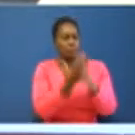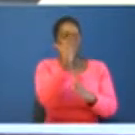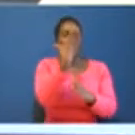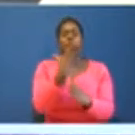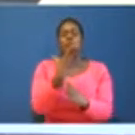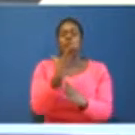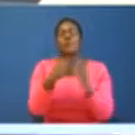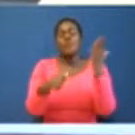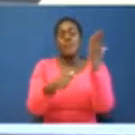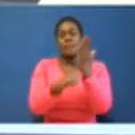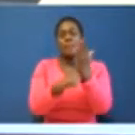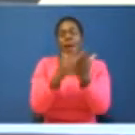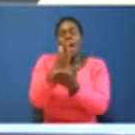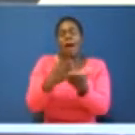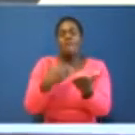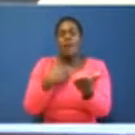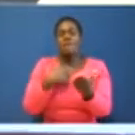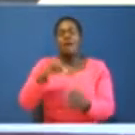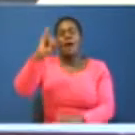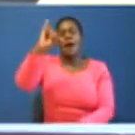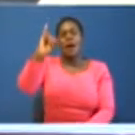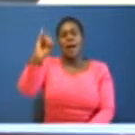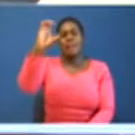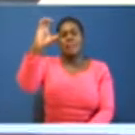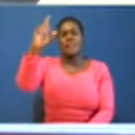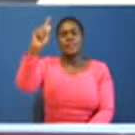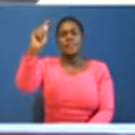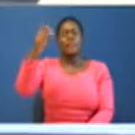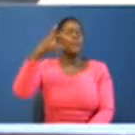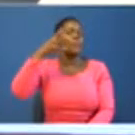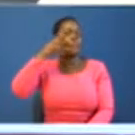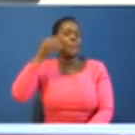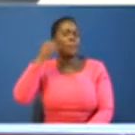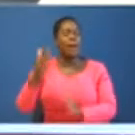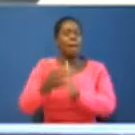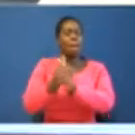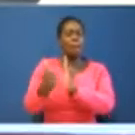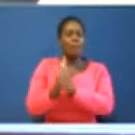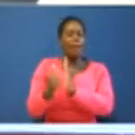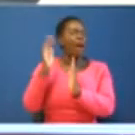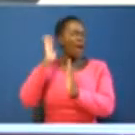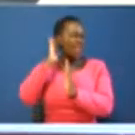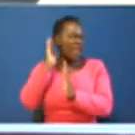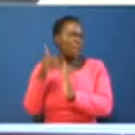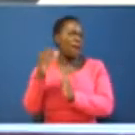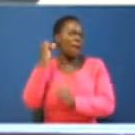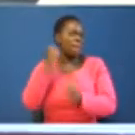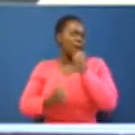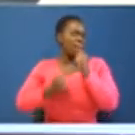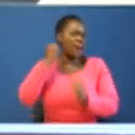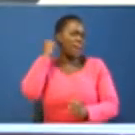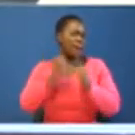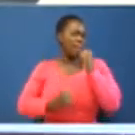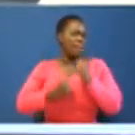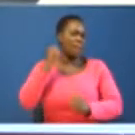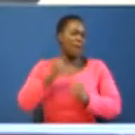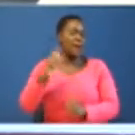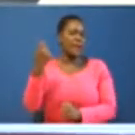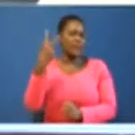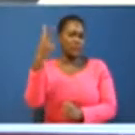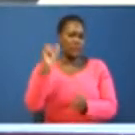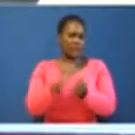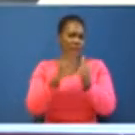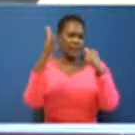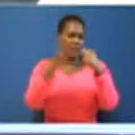brand he also has some sort of ict expertise he's also an athlete who i'm told or competed for kenya in the